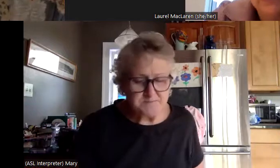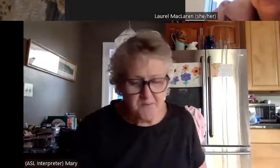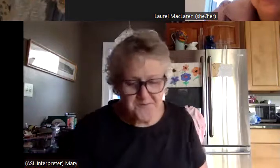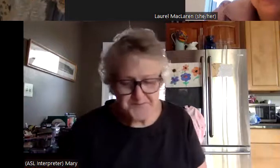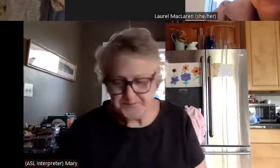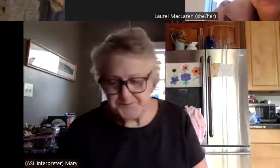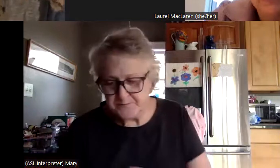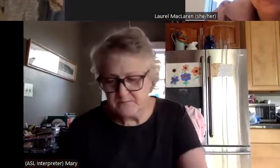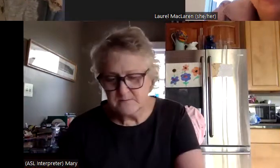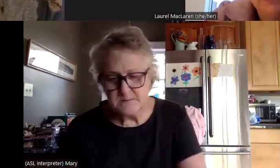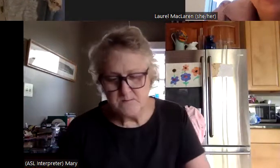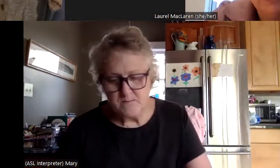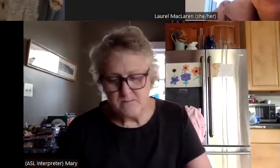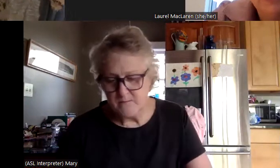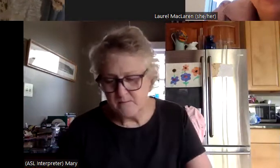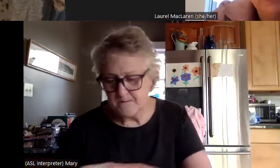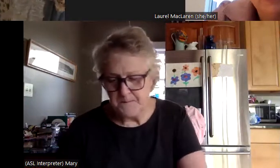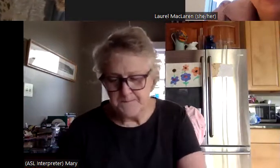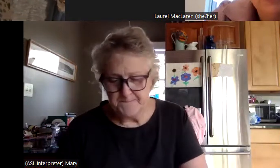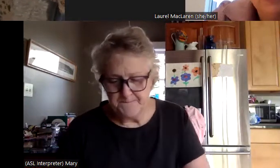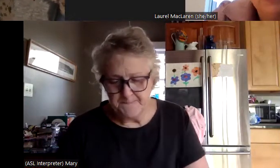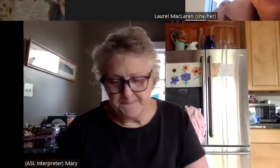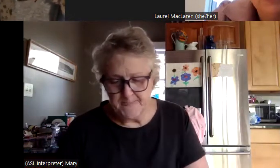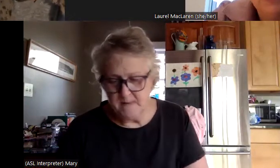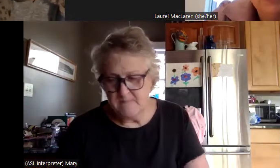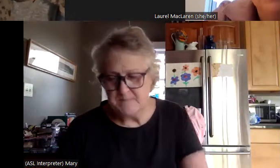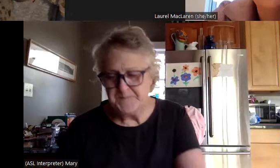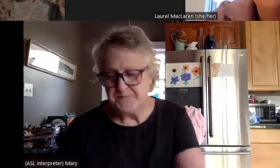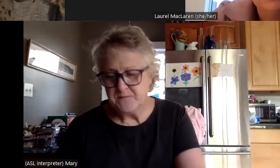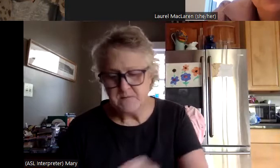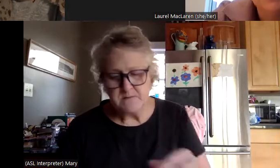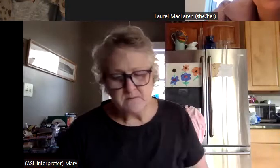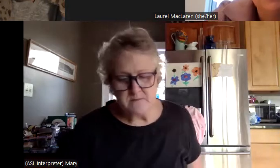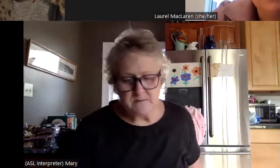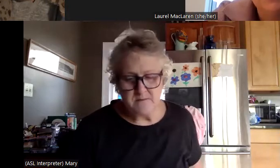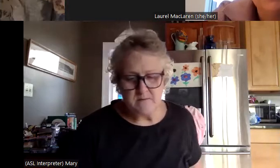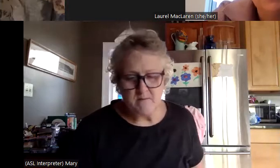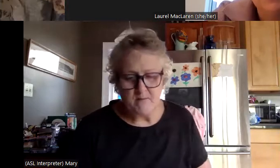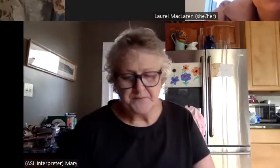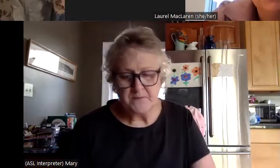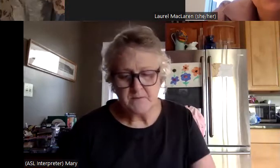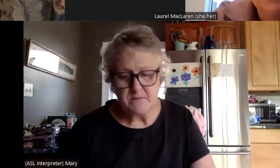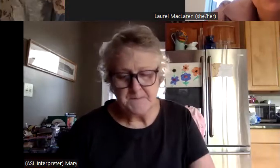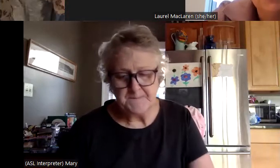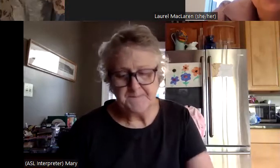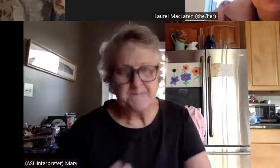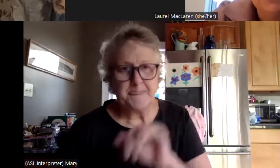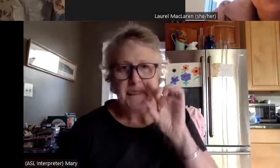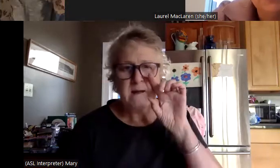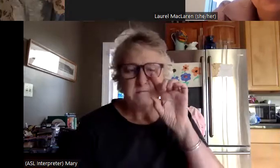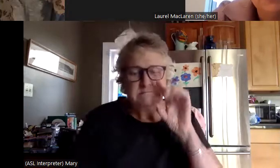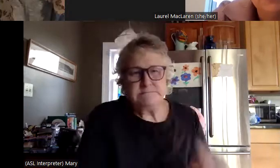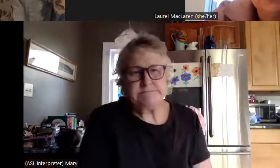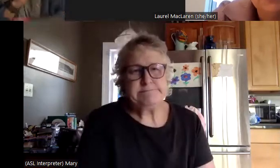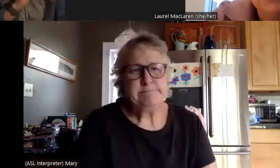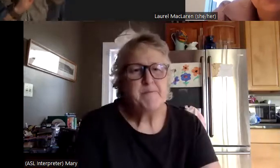if you've been living on the East Coast or something, that's really rare to have clouds that low overhead. And I was kind